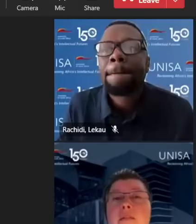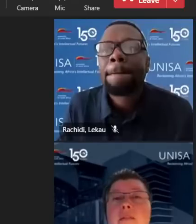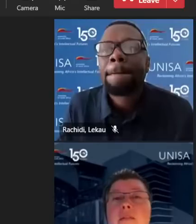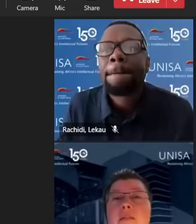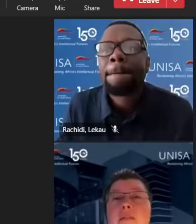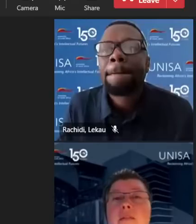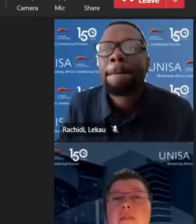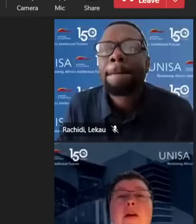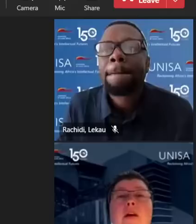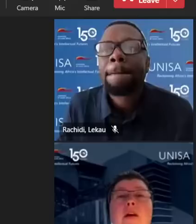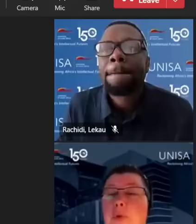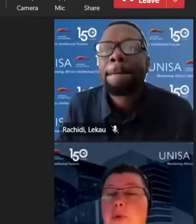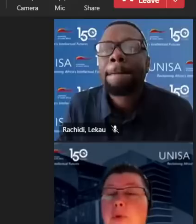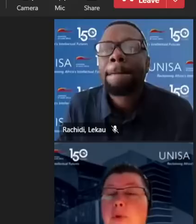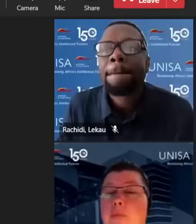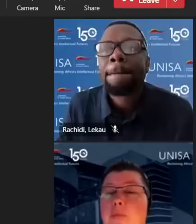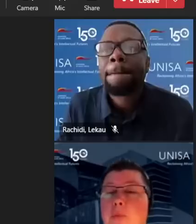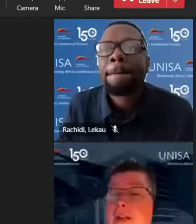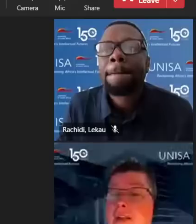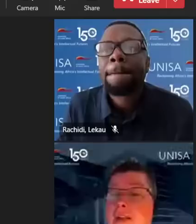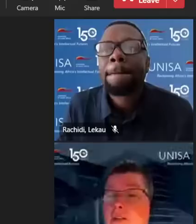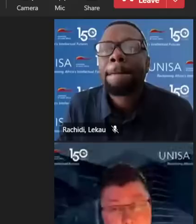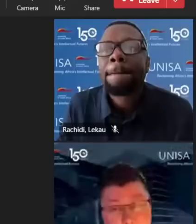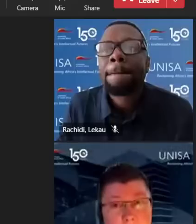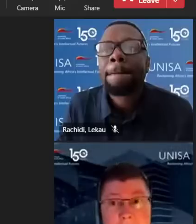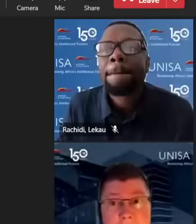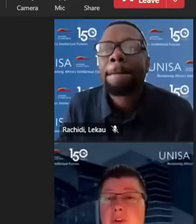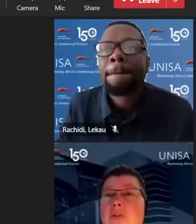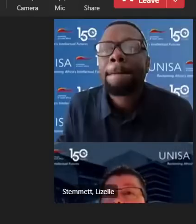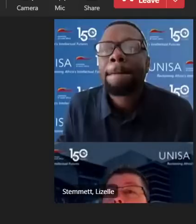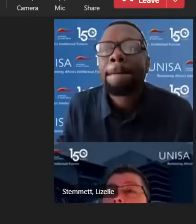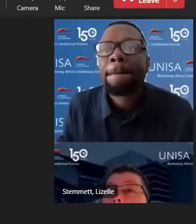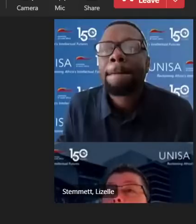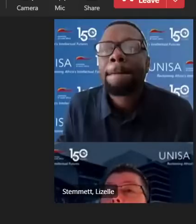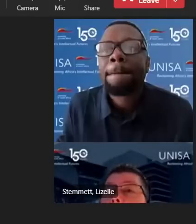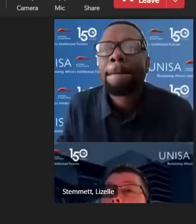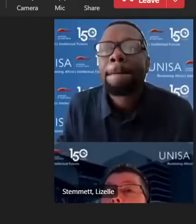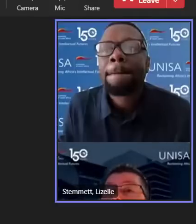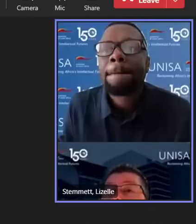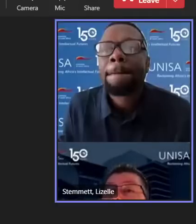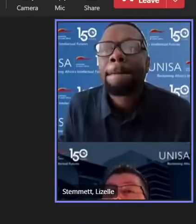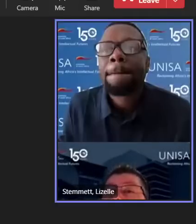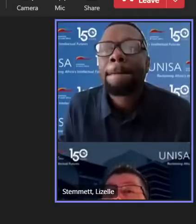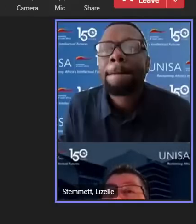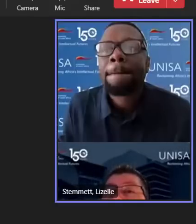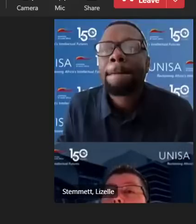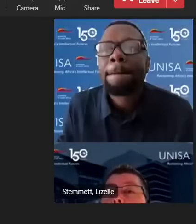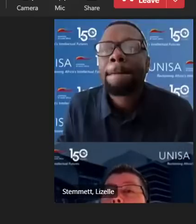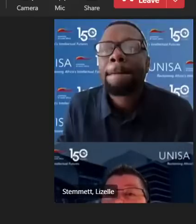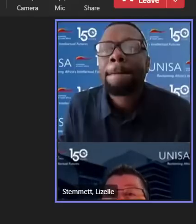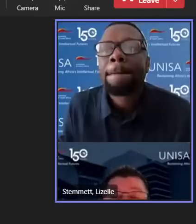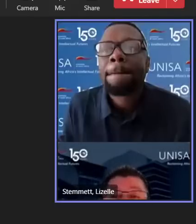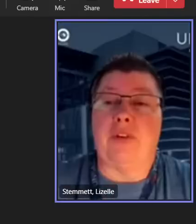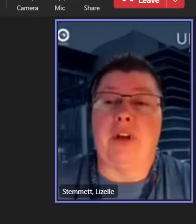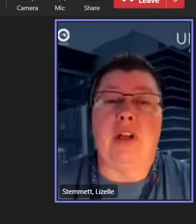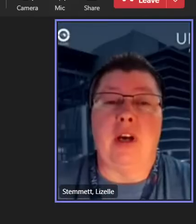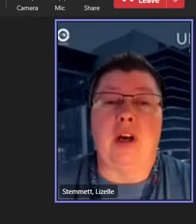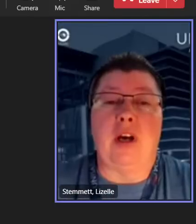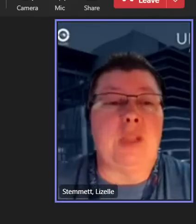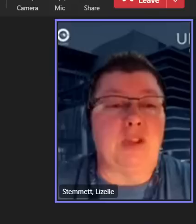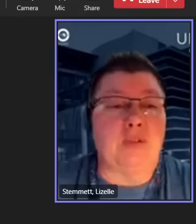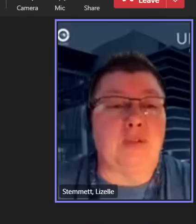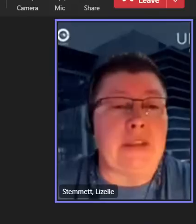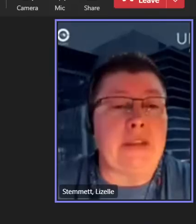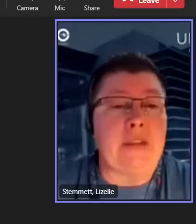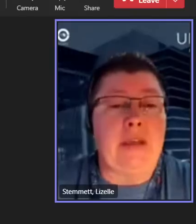Thank you. Good morning and, well, actually good afternoon and very welcome to today's session. I really